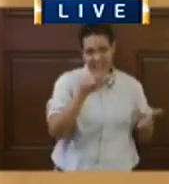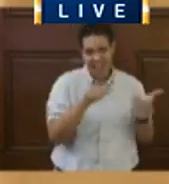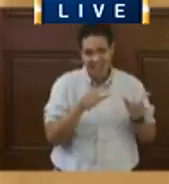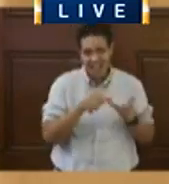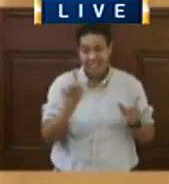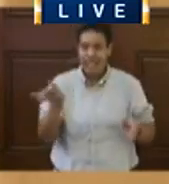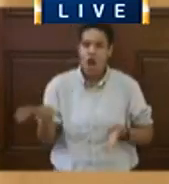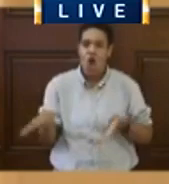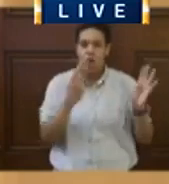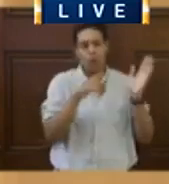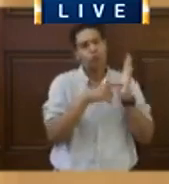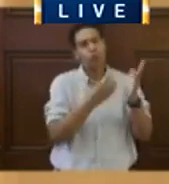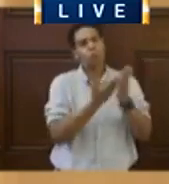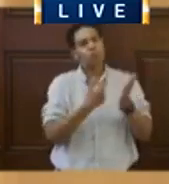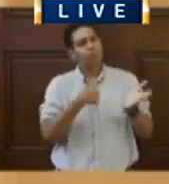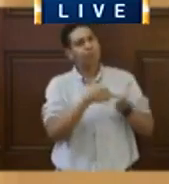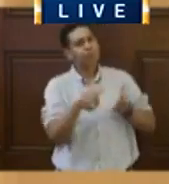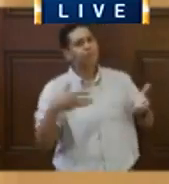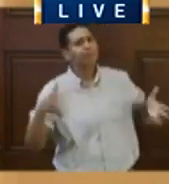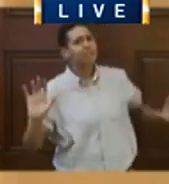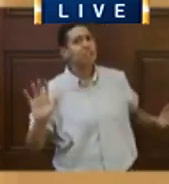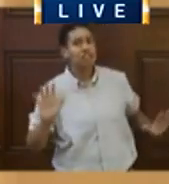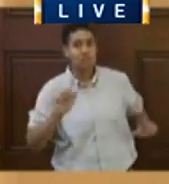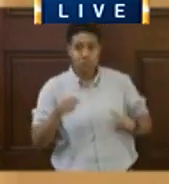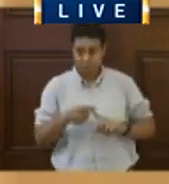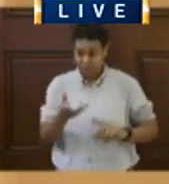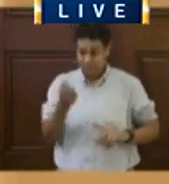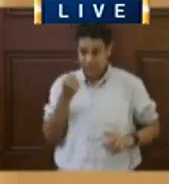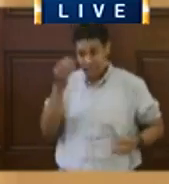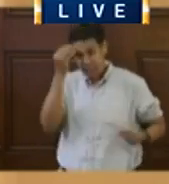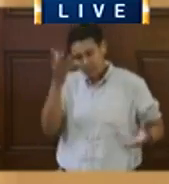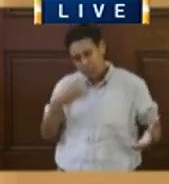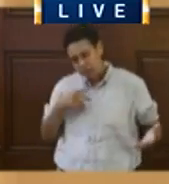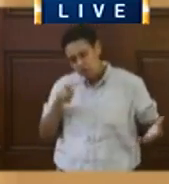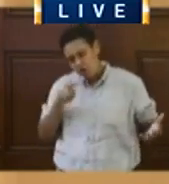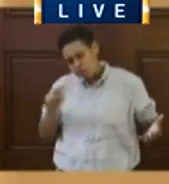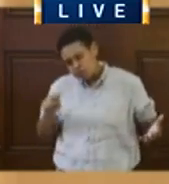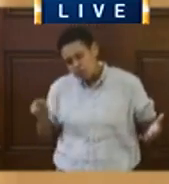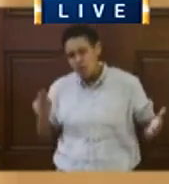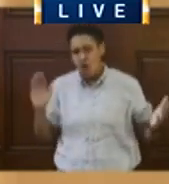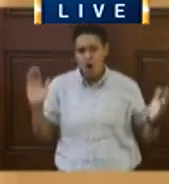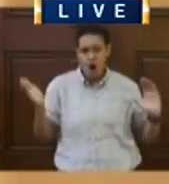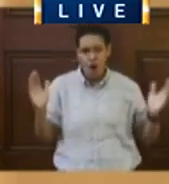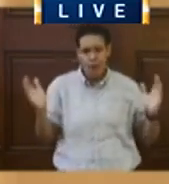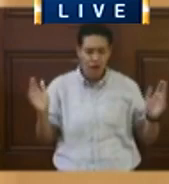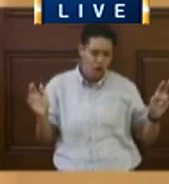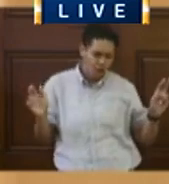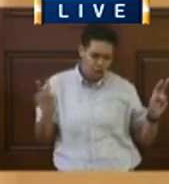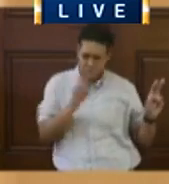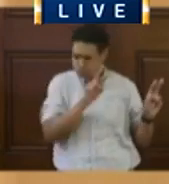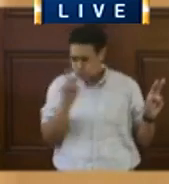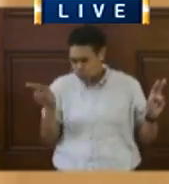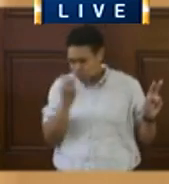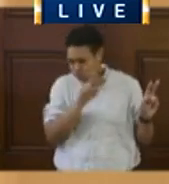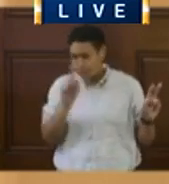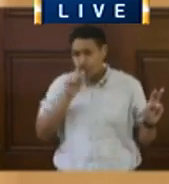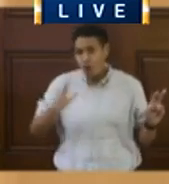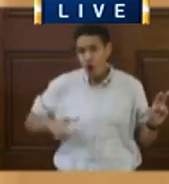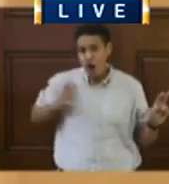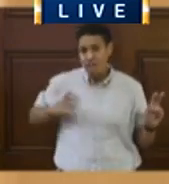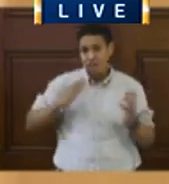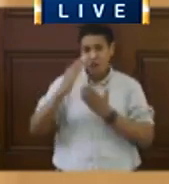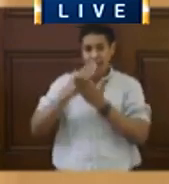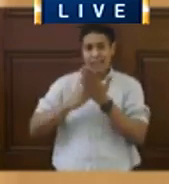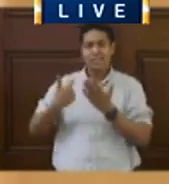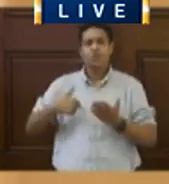that. Once we get that information, we will compare it with the official list that we would have from